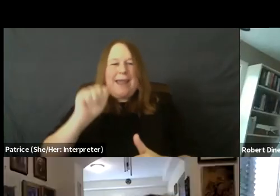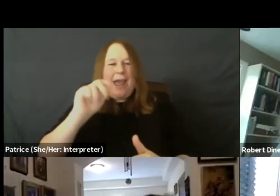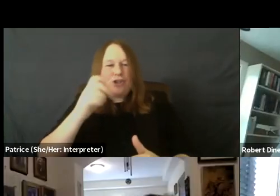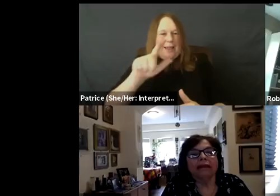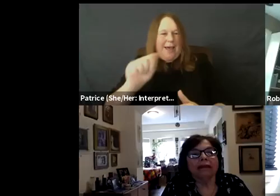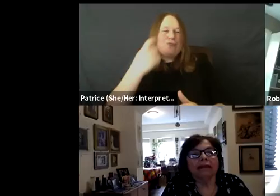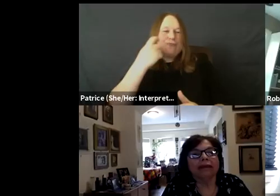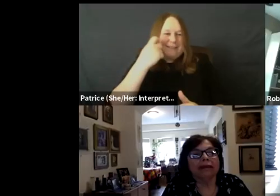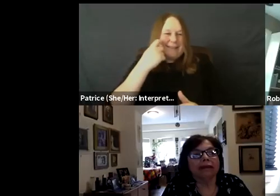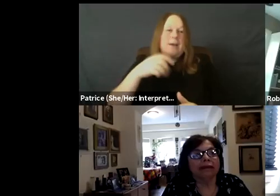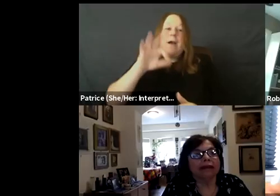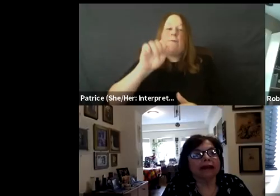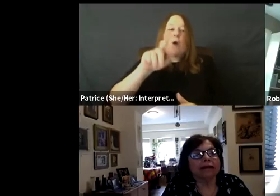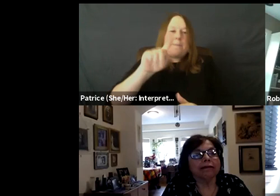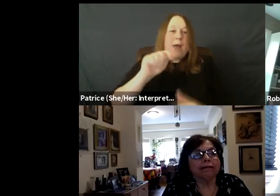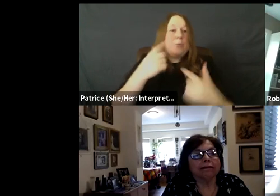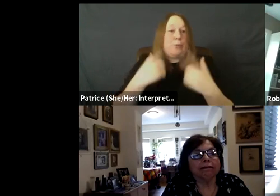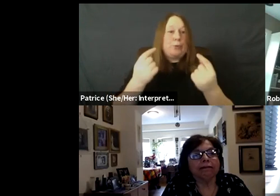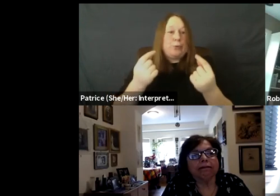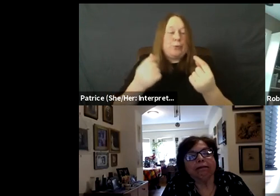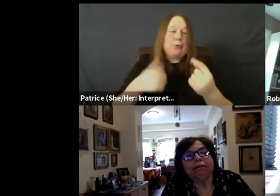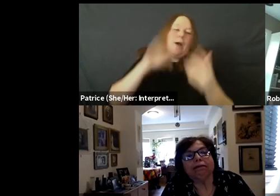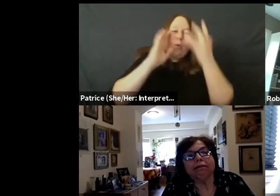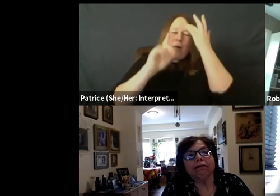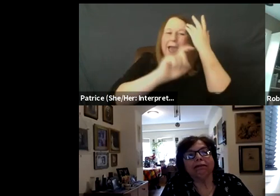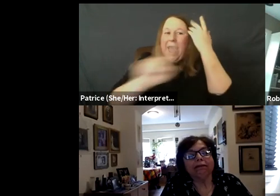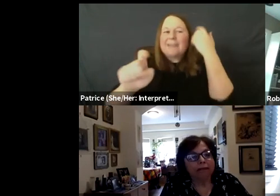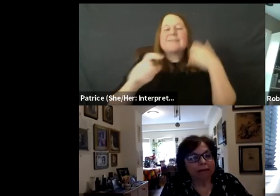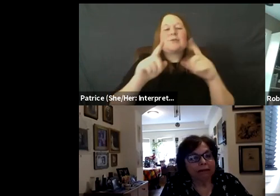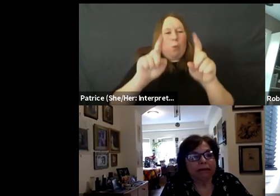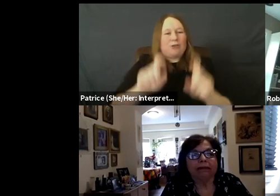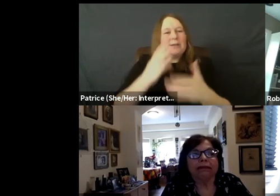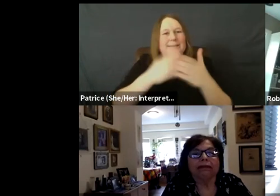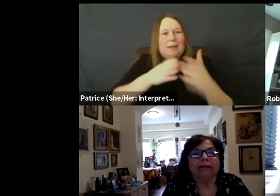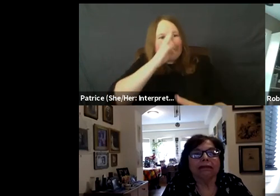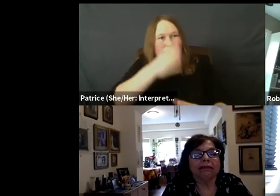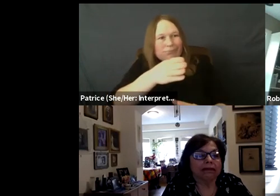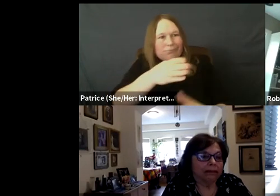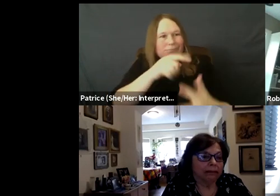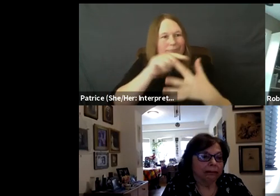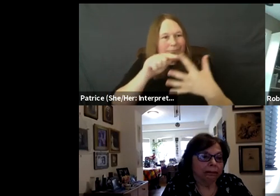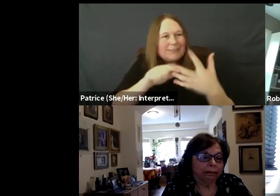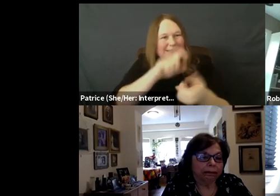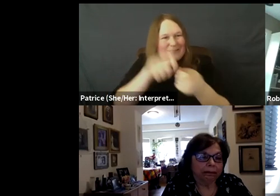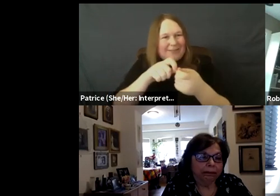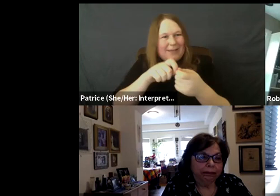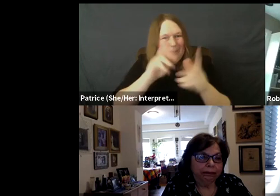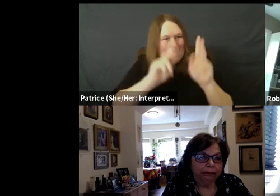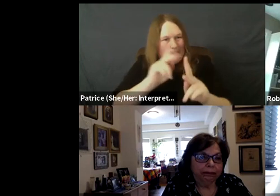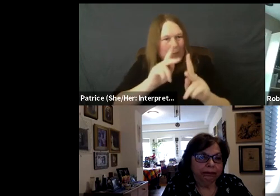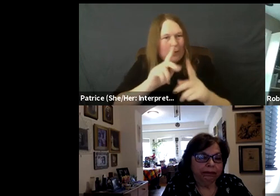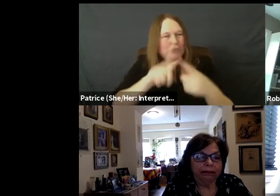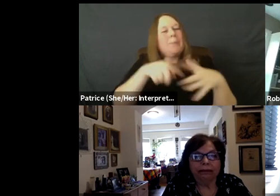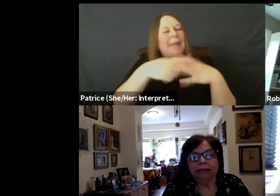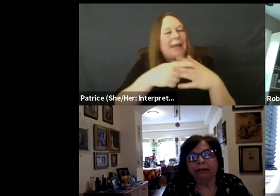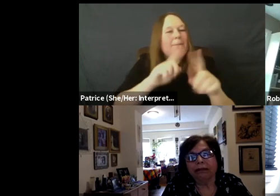going to, our format is going to be that I'm going to ask the panelists some questions. Some will be directed at particular panelists, at least to begin,